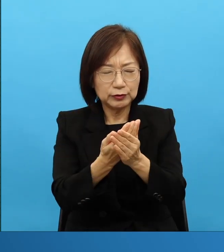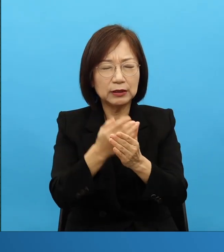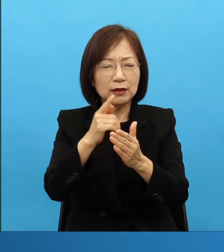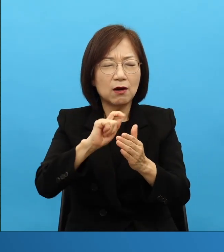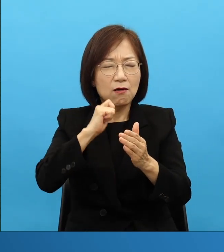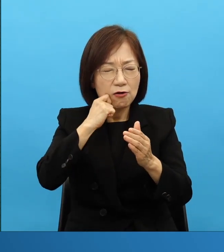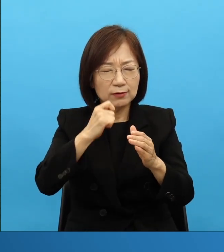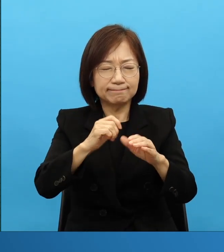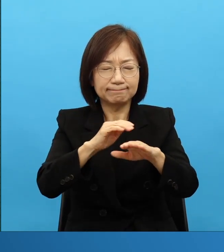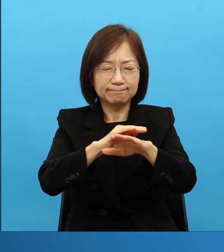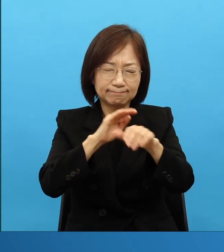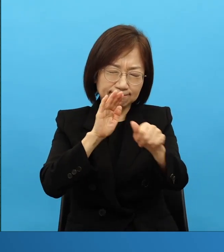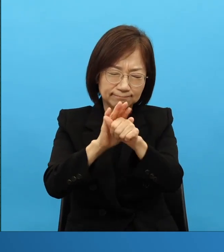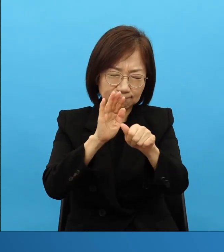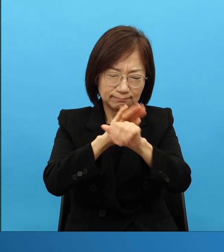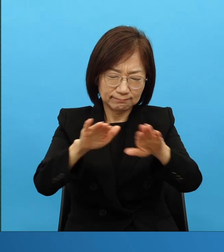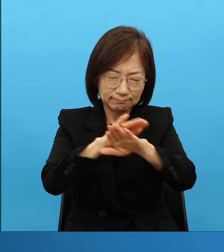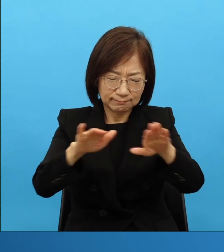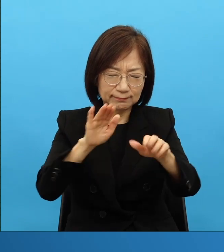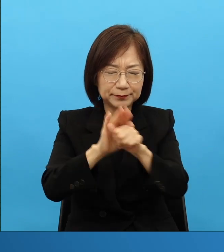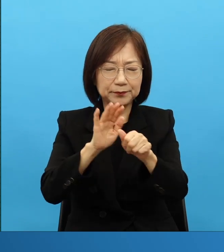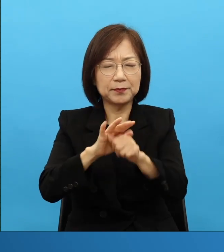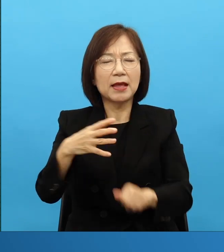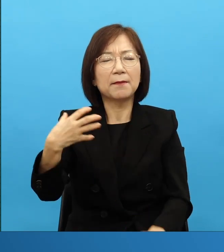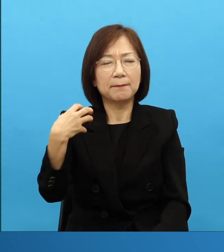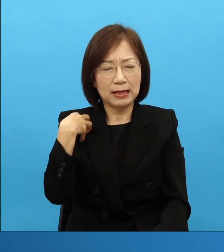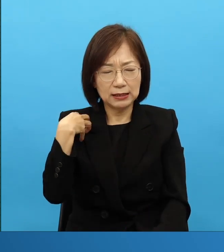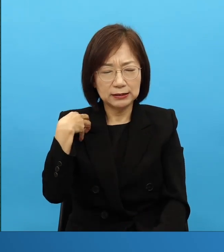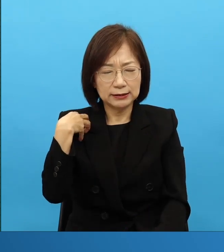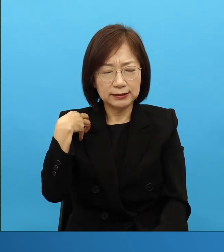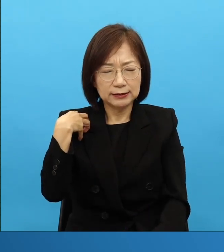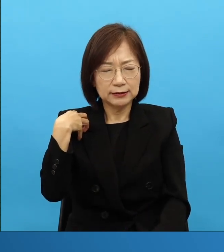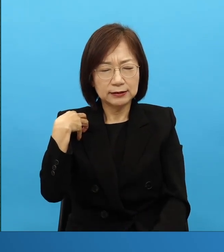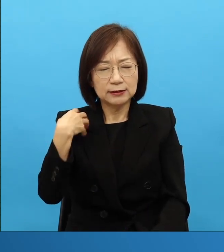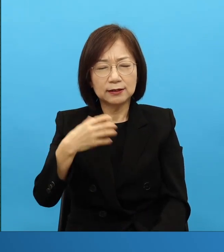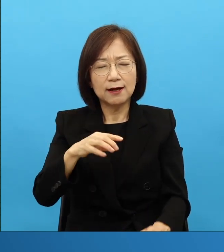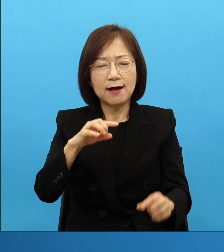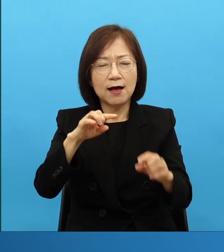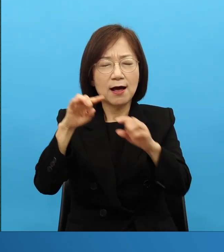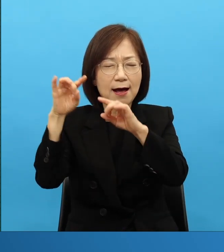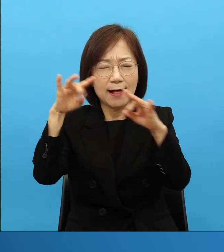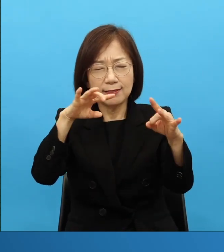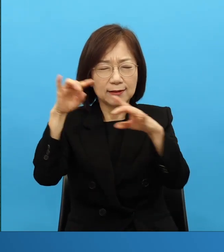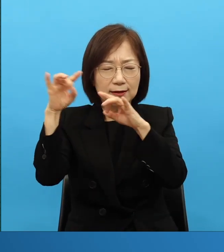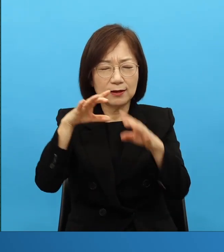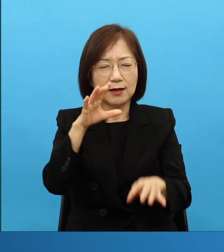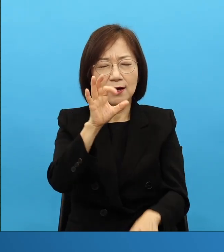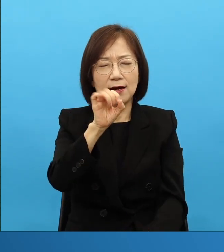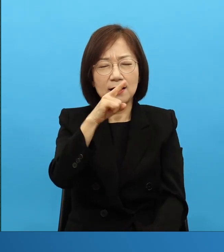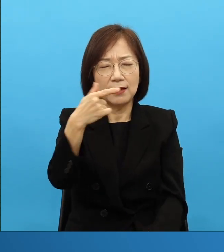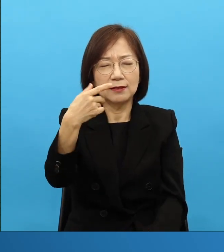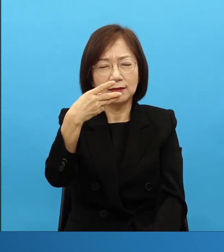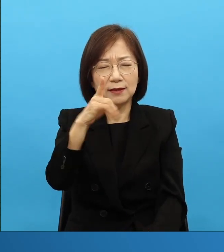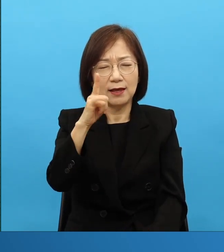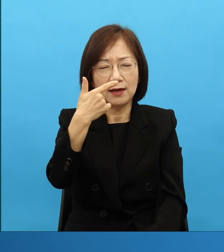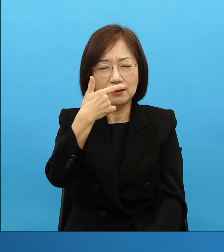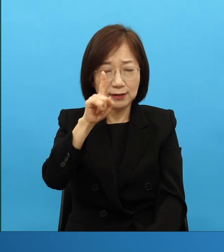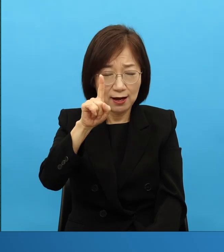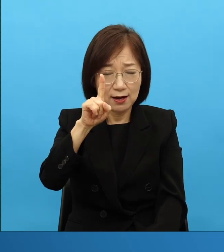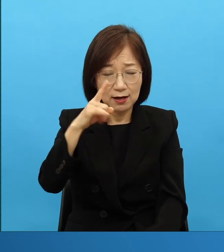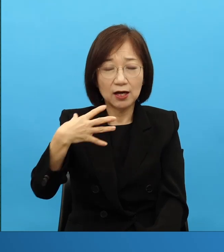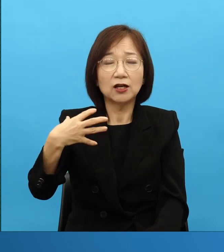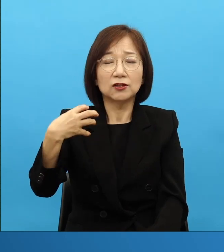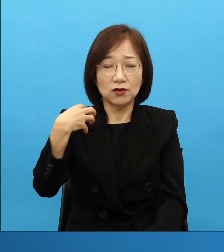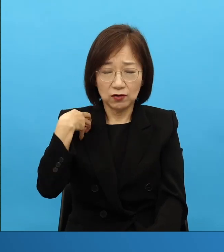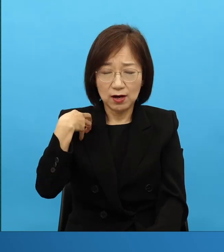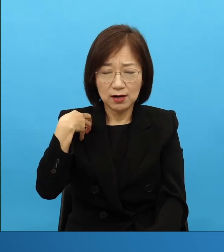gospel become the platform to save the church. May each church arise to be the watchtower to protect the nation. May our denomination be the antenna that